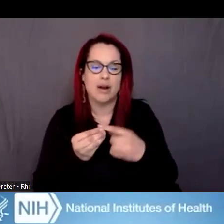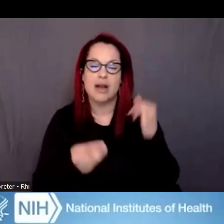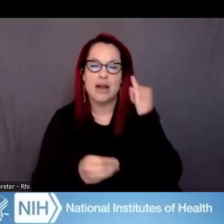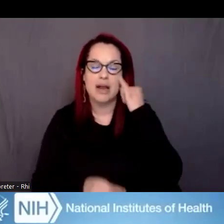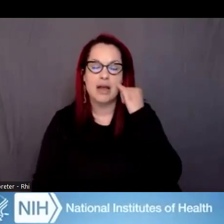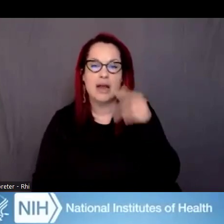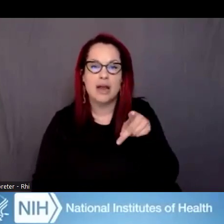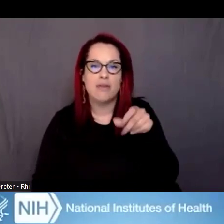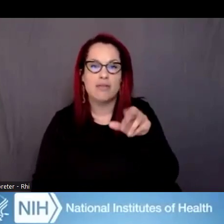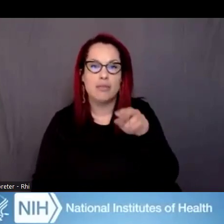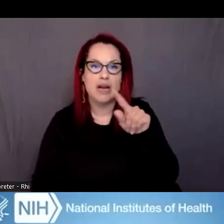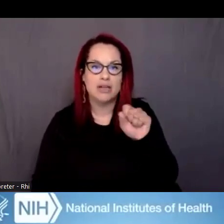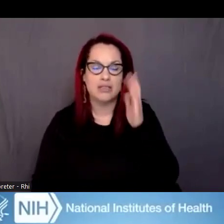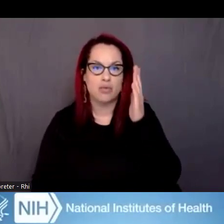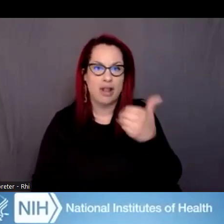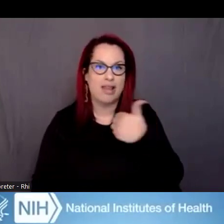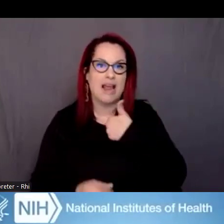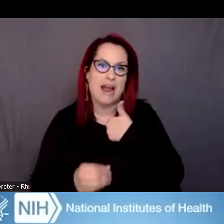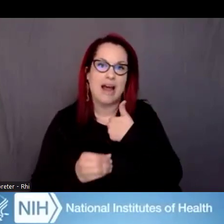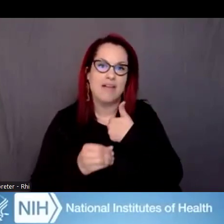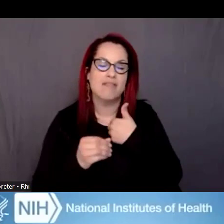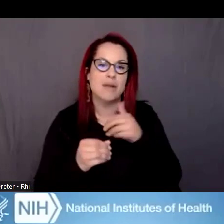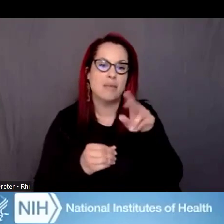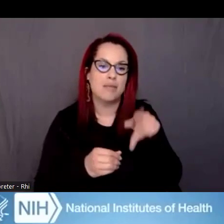PEDP language.